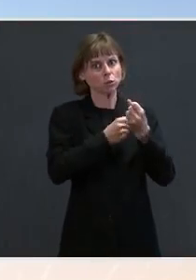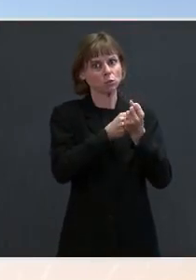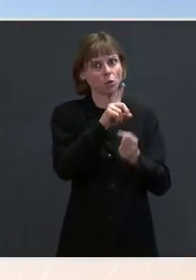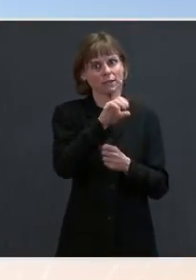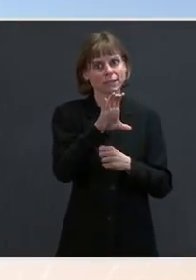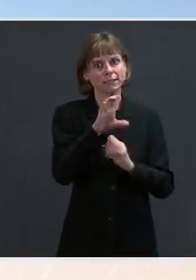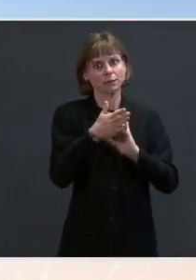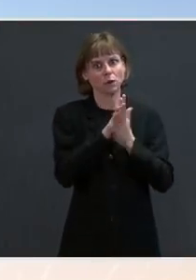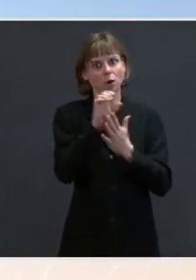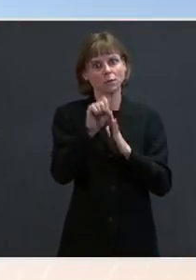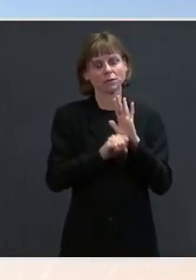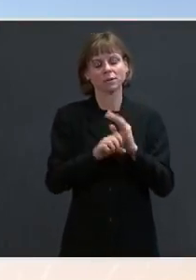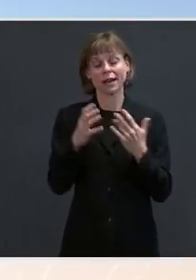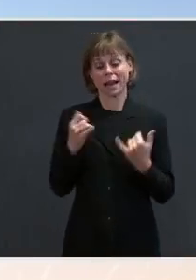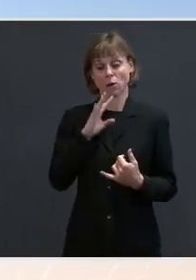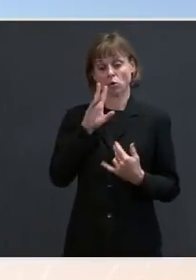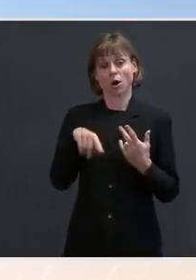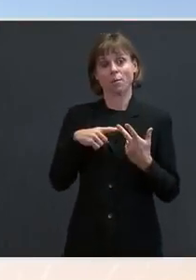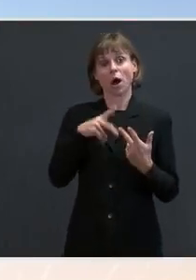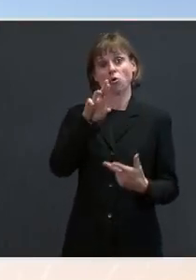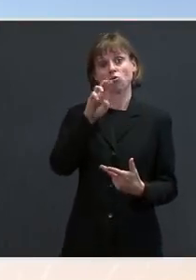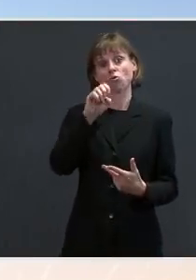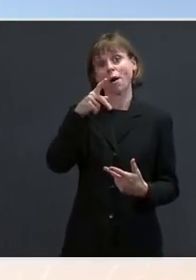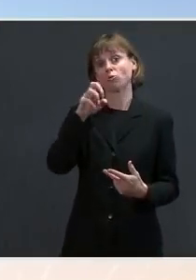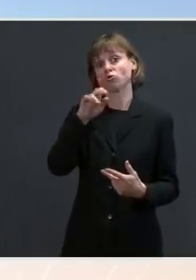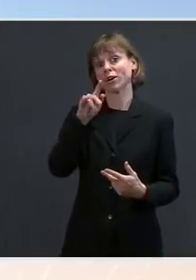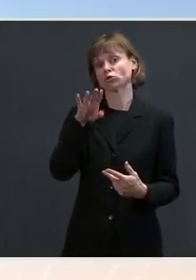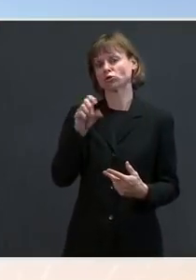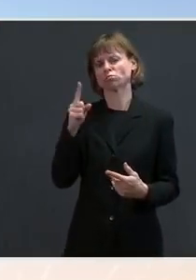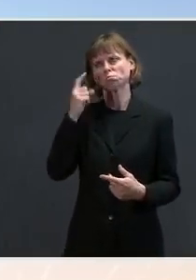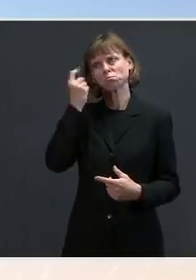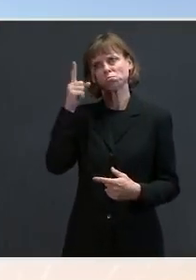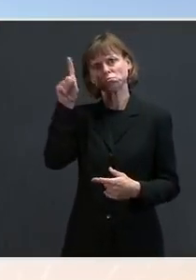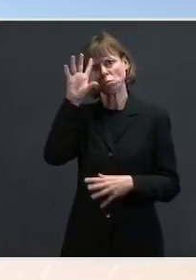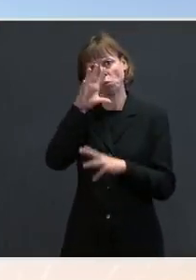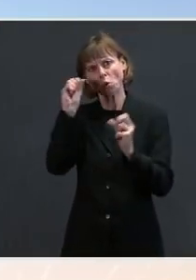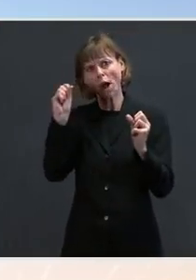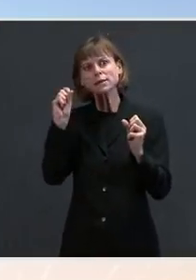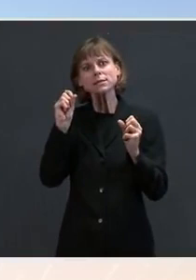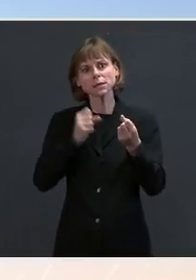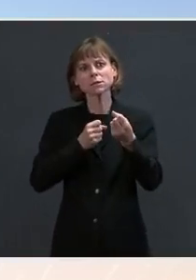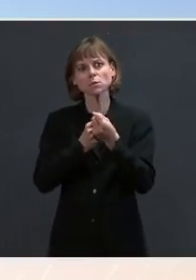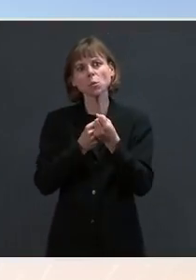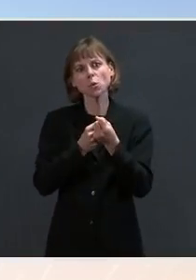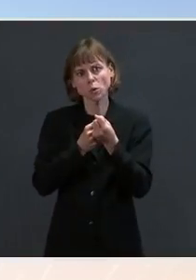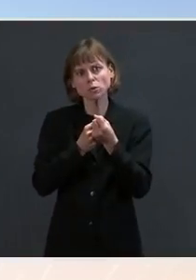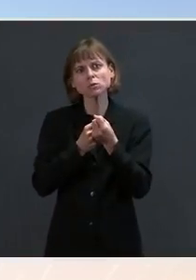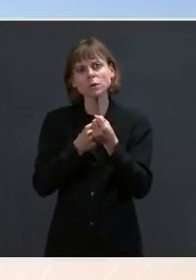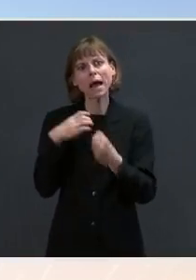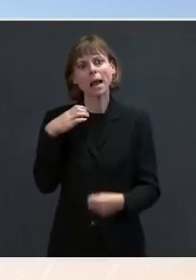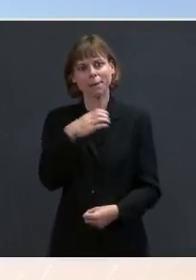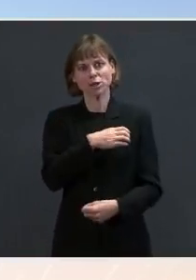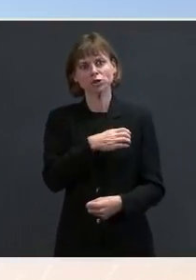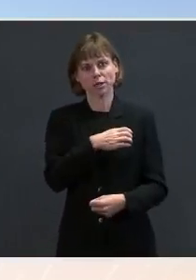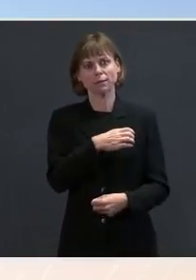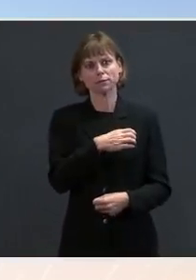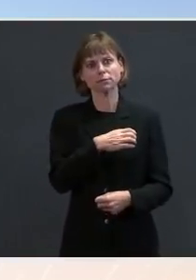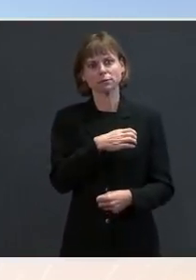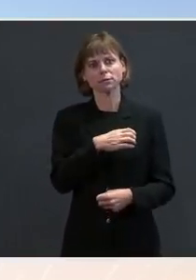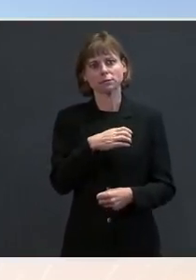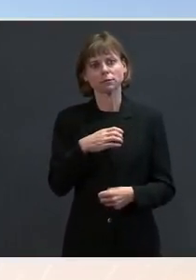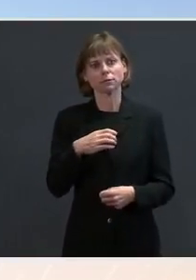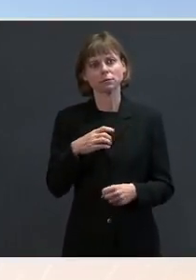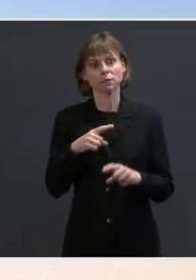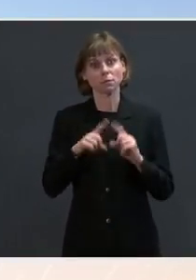reparations, mm-hmm. The issue of reparations and the commission, we understand that President Biden does support the commission. But digging into